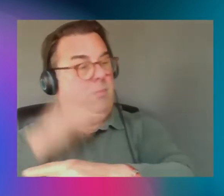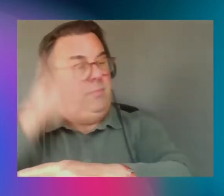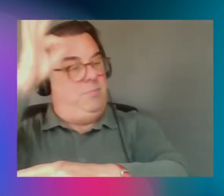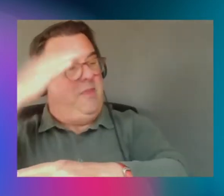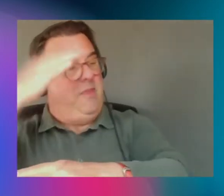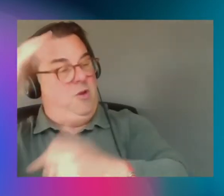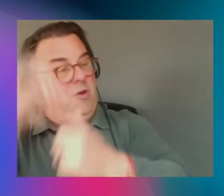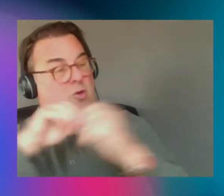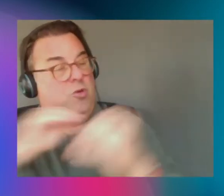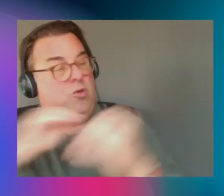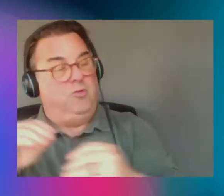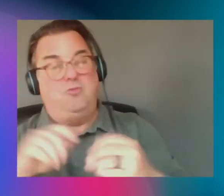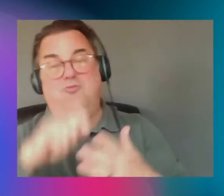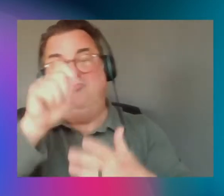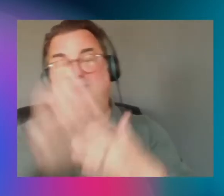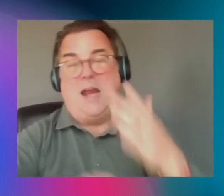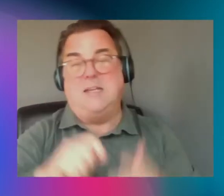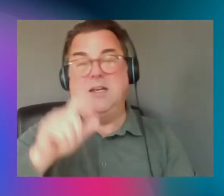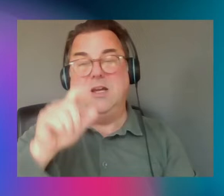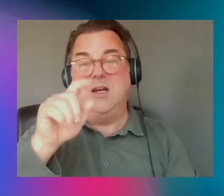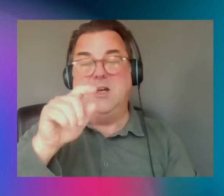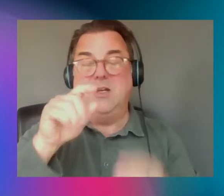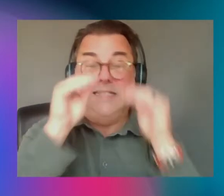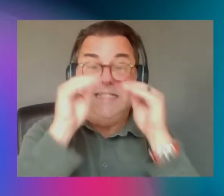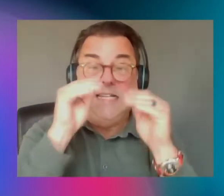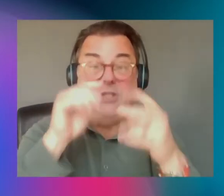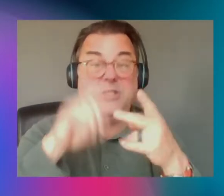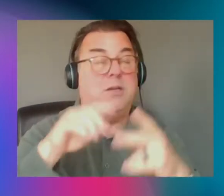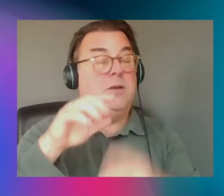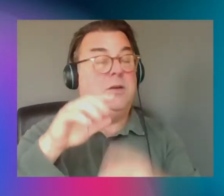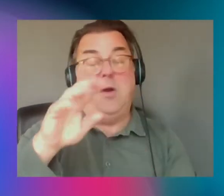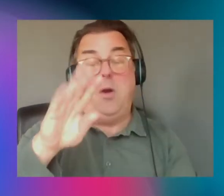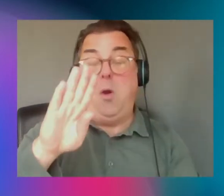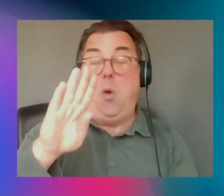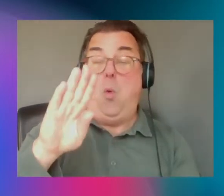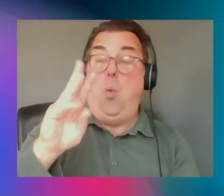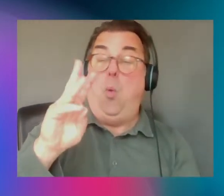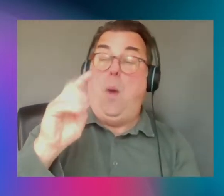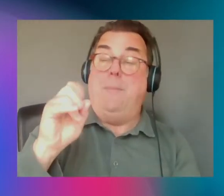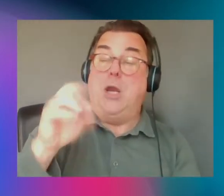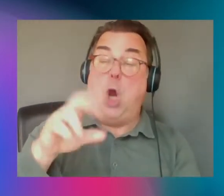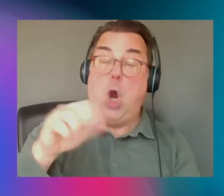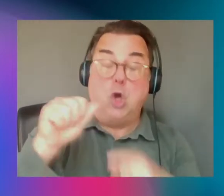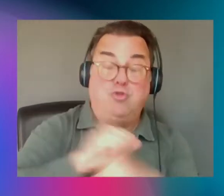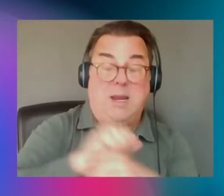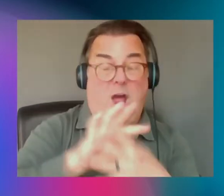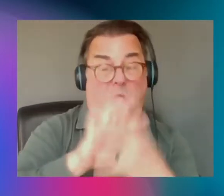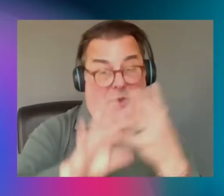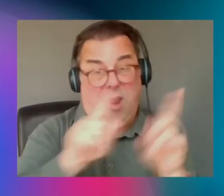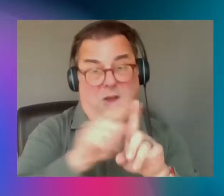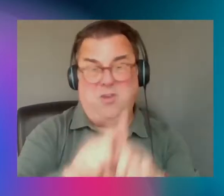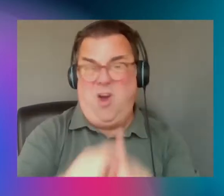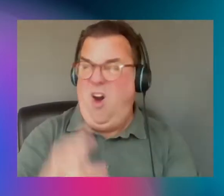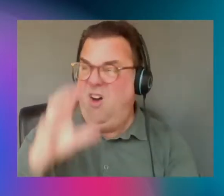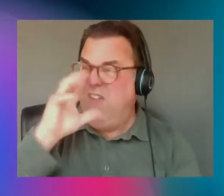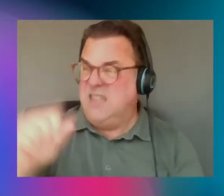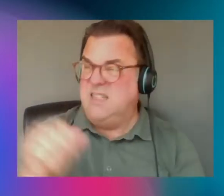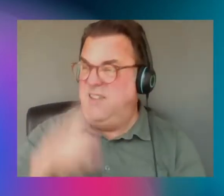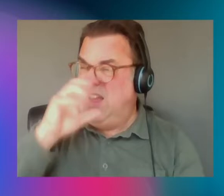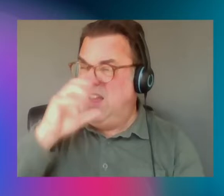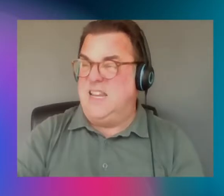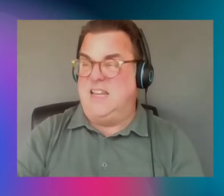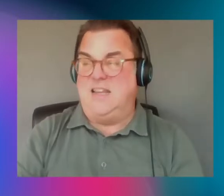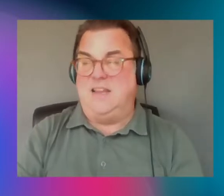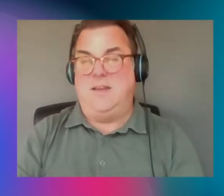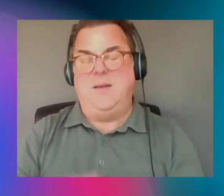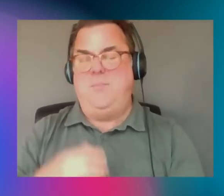tutorials, to write blog posts, to provide webinars? So there's a lot of that going on as well. Super interesting. So, my main question